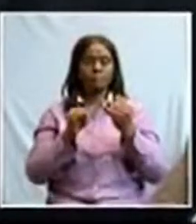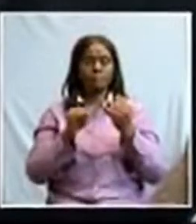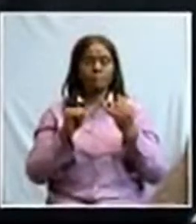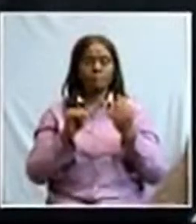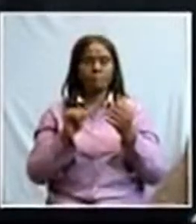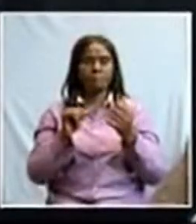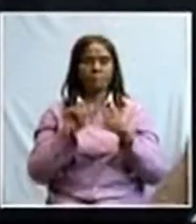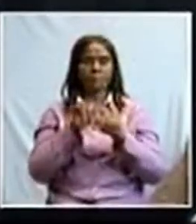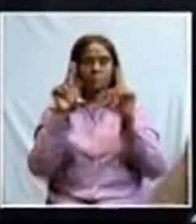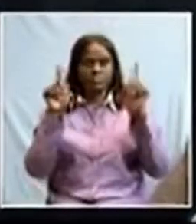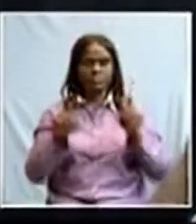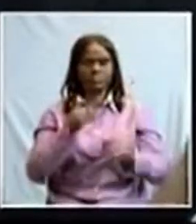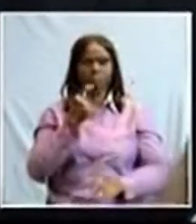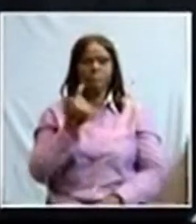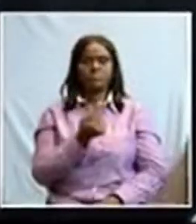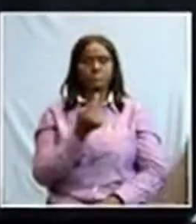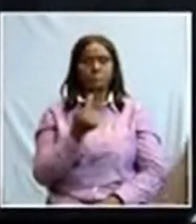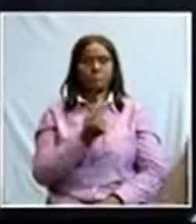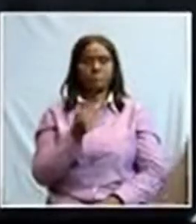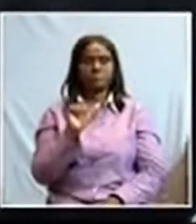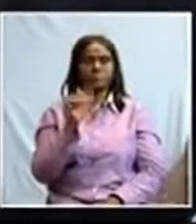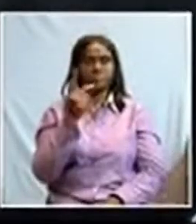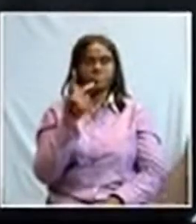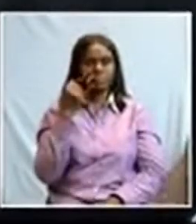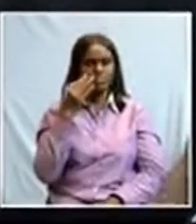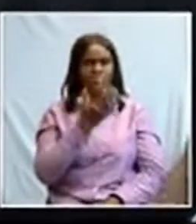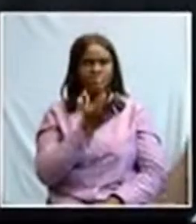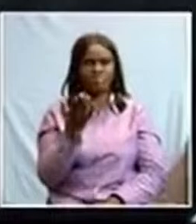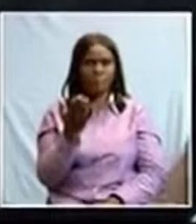are only 13 of them,